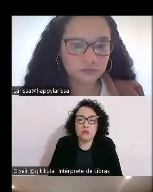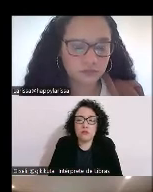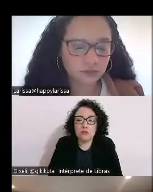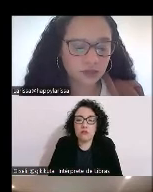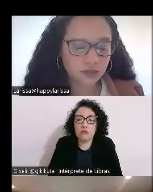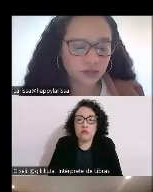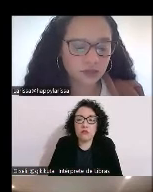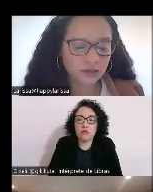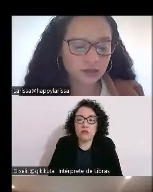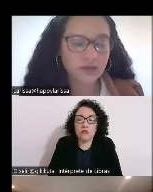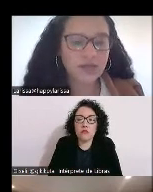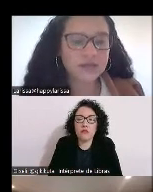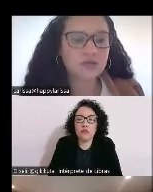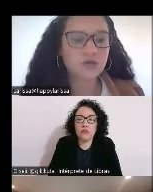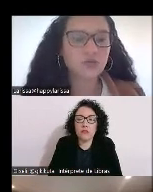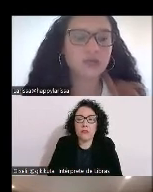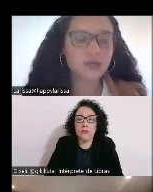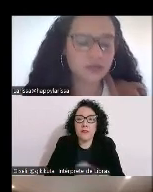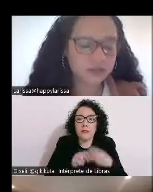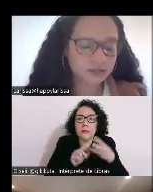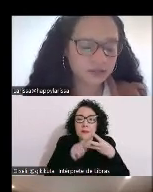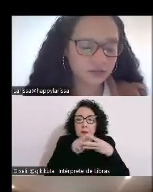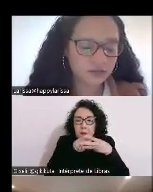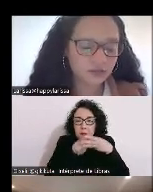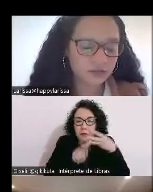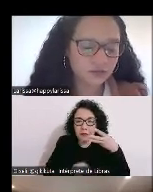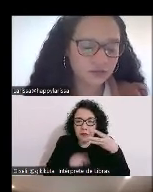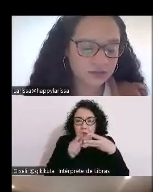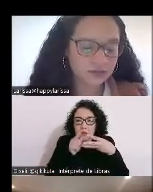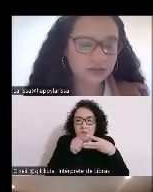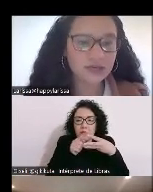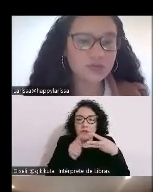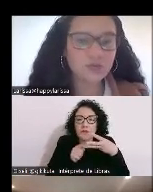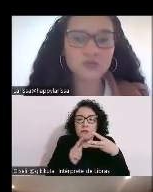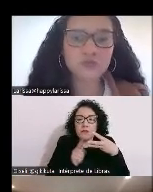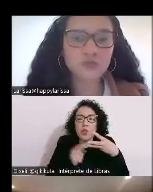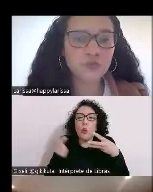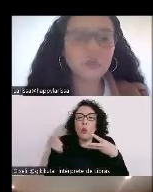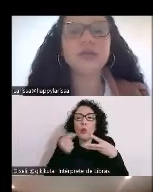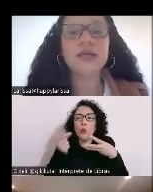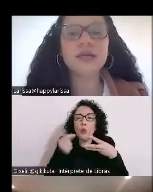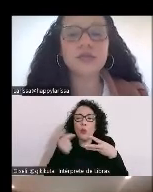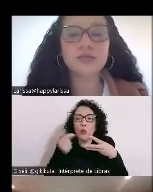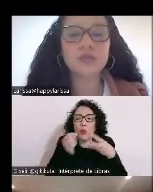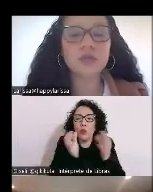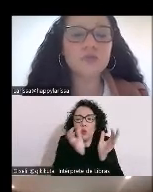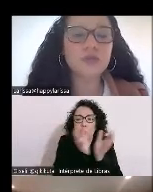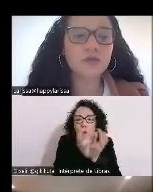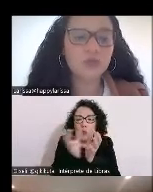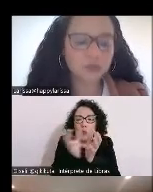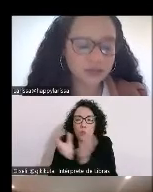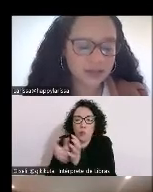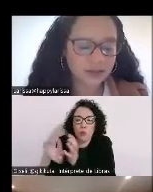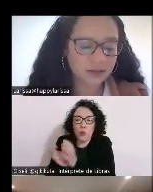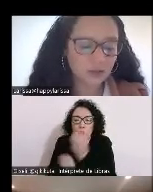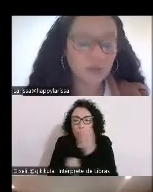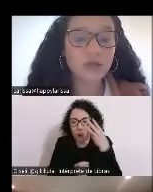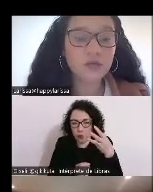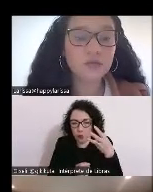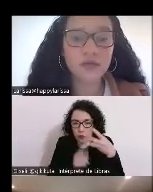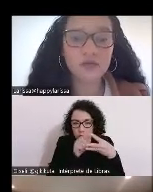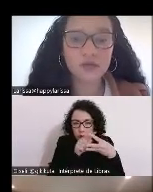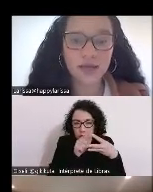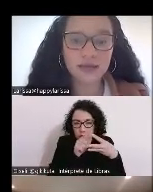screen. Então, esses componentes, eles estão divididos em três outros grupos que nós podemos ver no topo da tela, que é